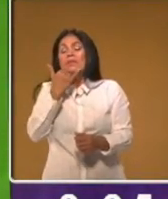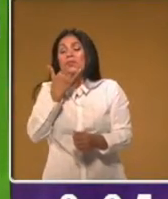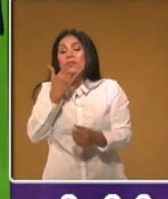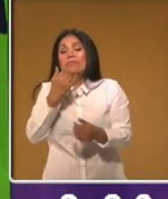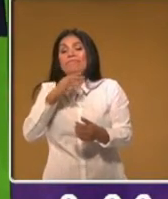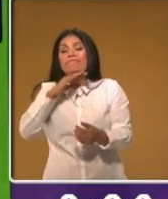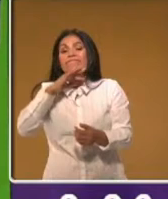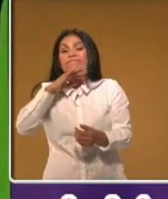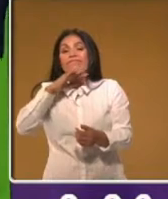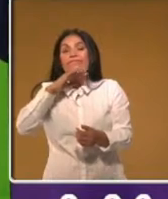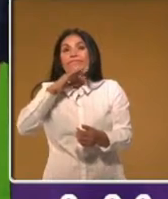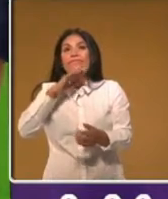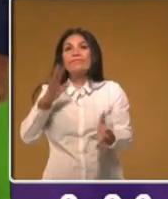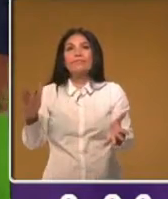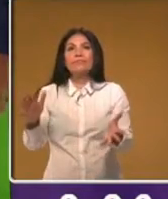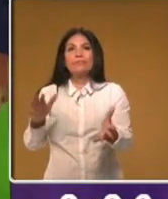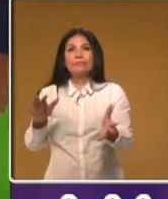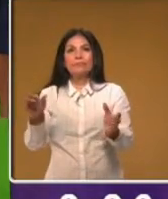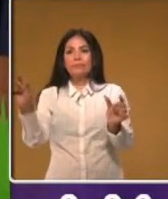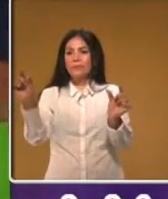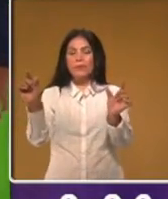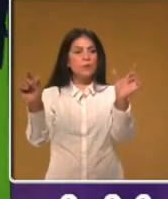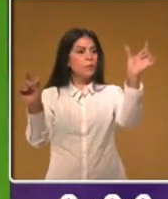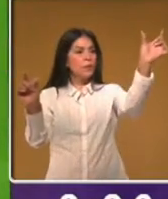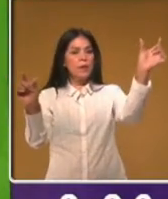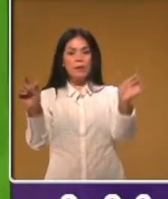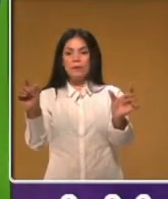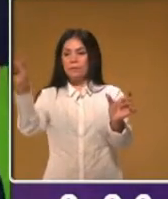is the corresponding and the right solution, class?